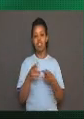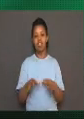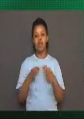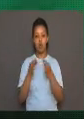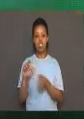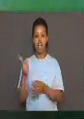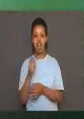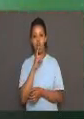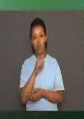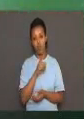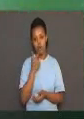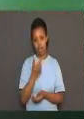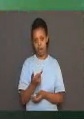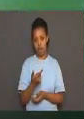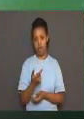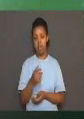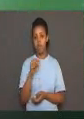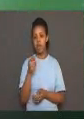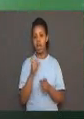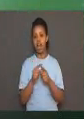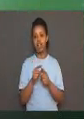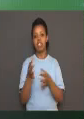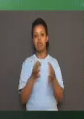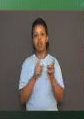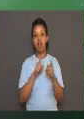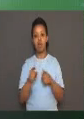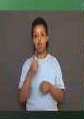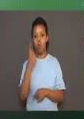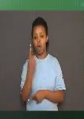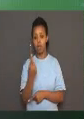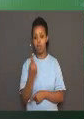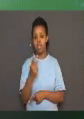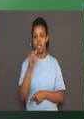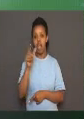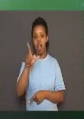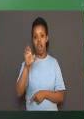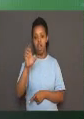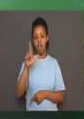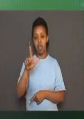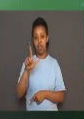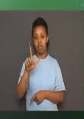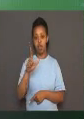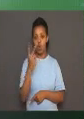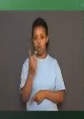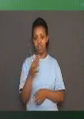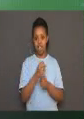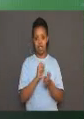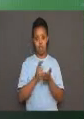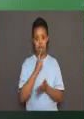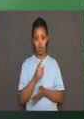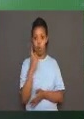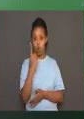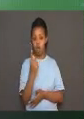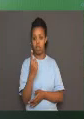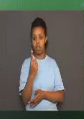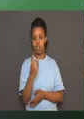another. In other words, one pair of alleles that control one